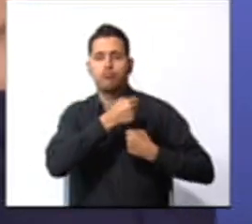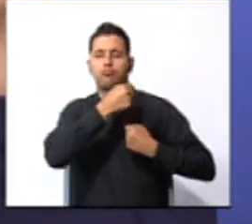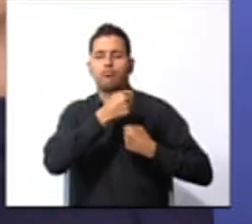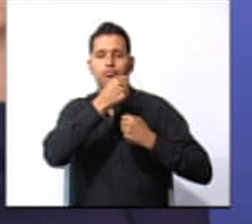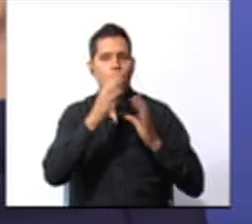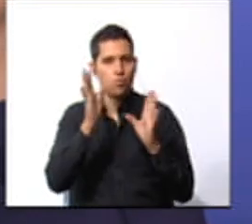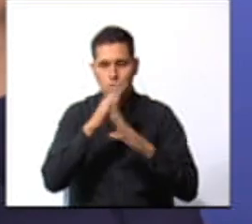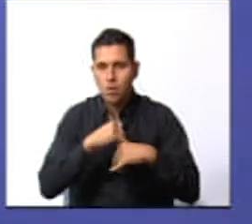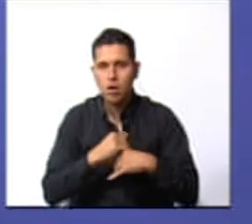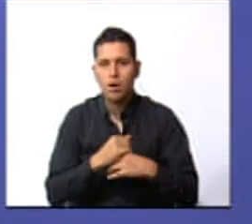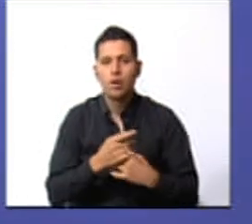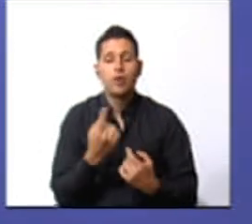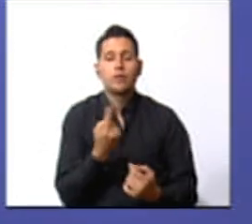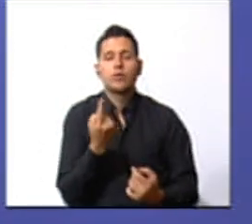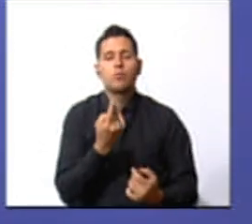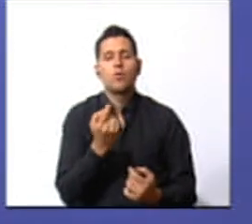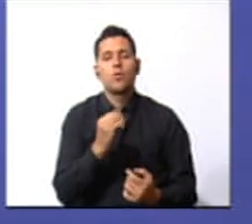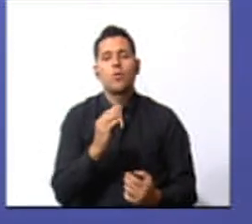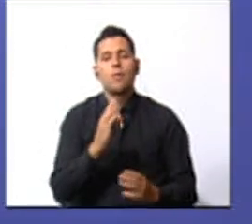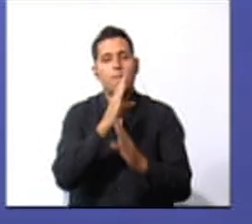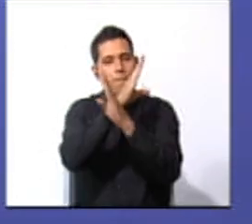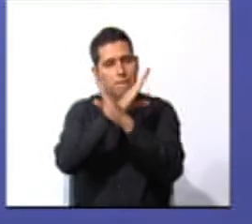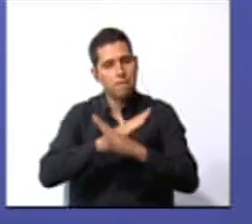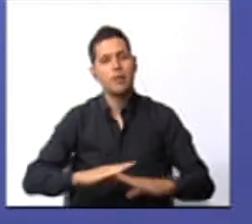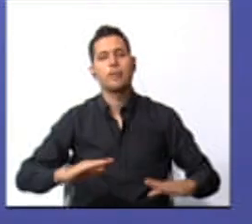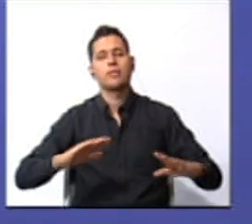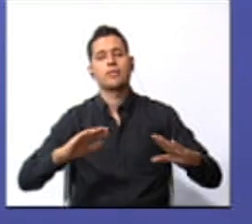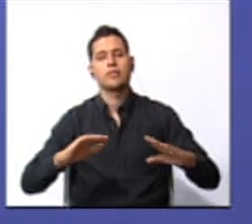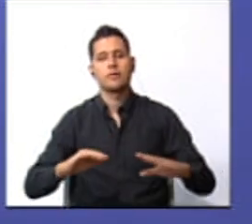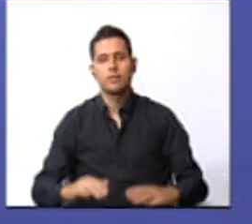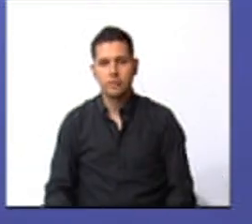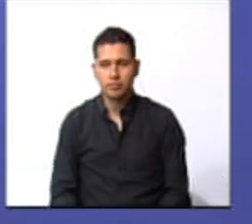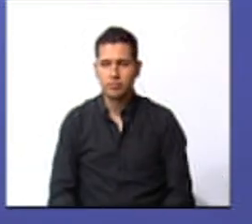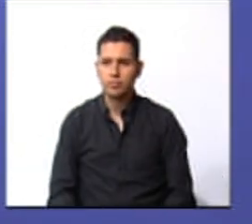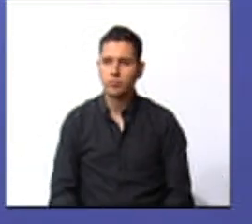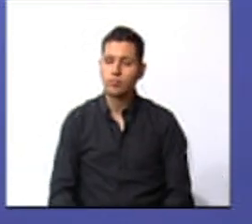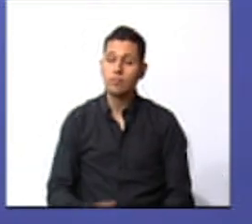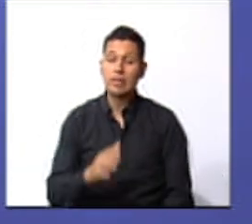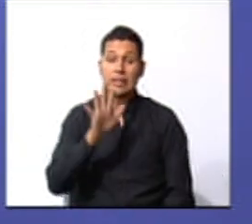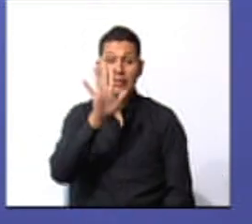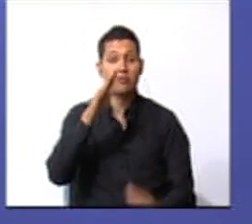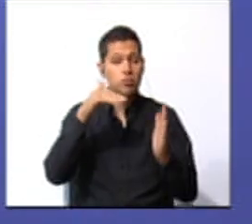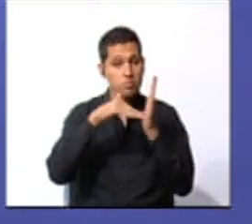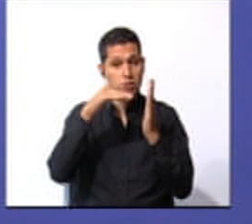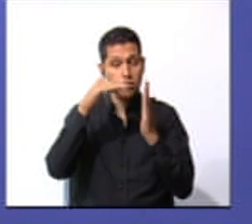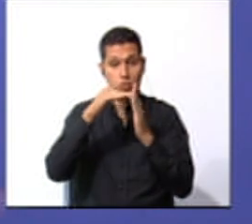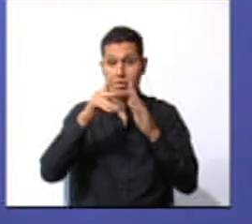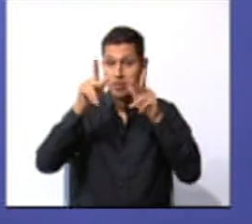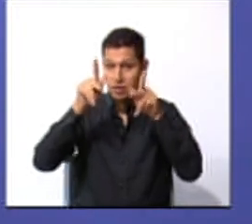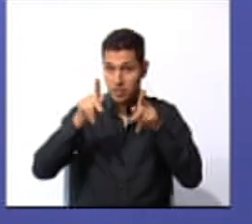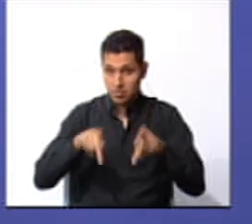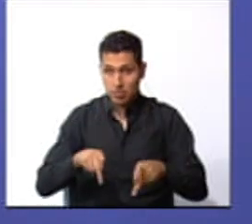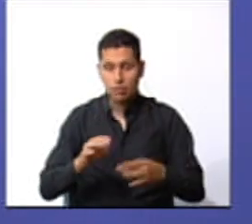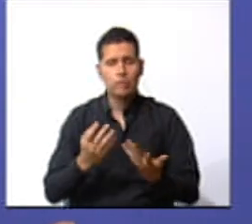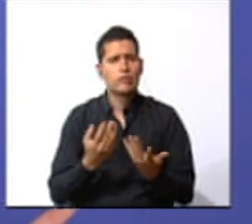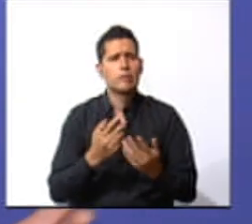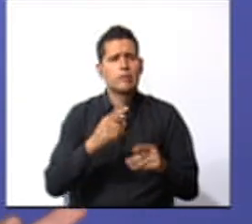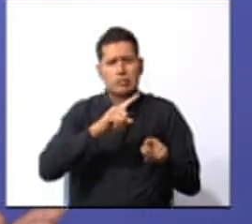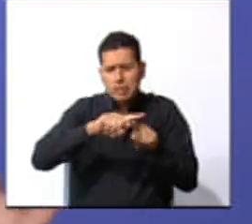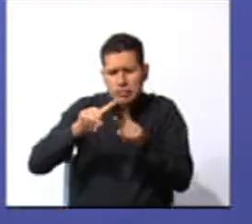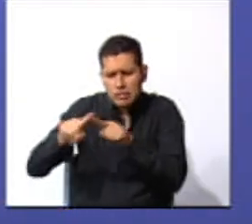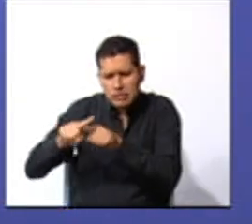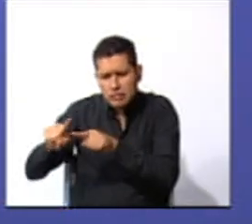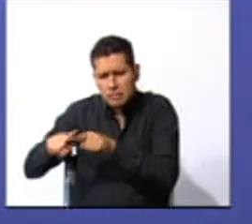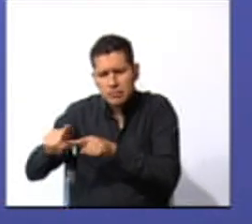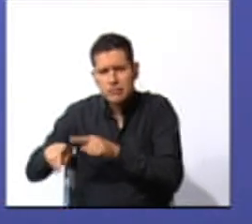since birth. We are 5 million people, and we have people from a lot of ethnicities,